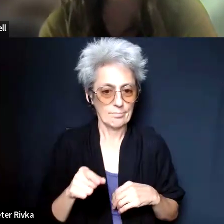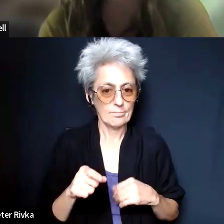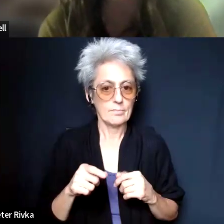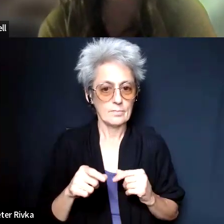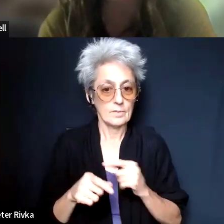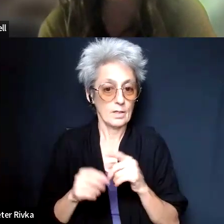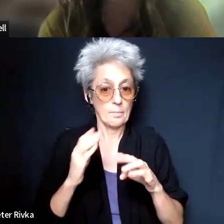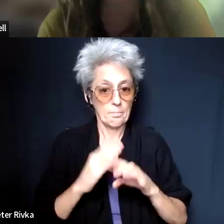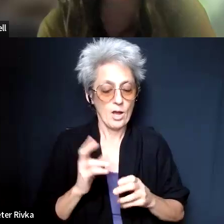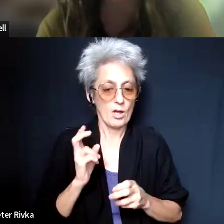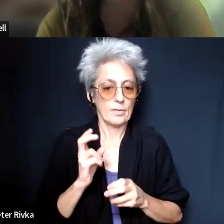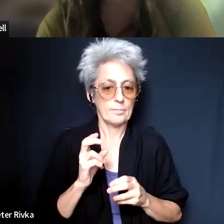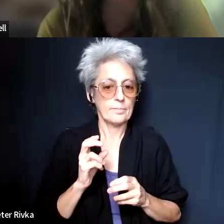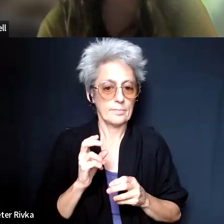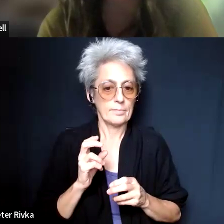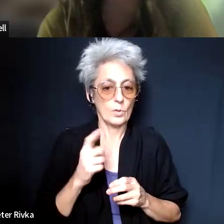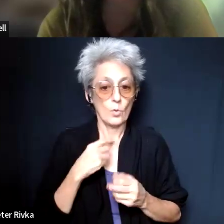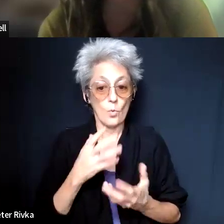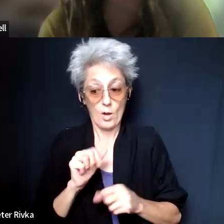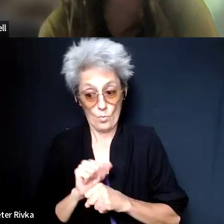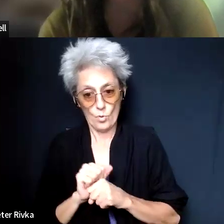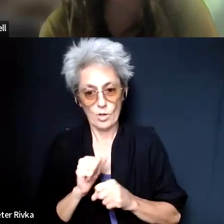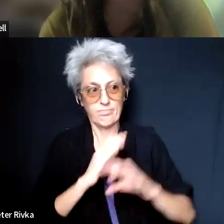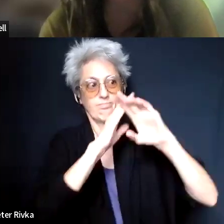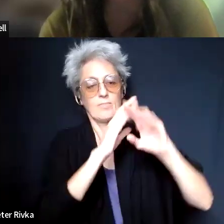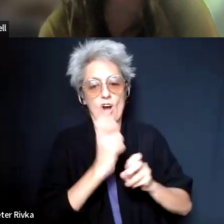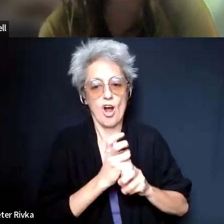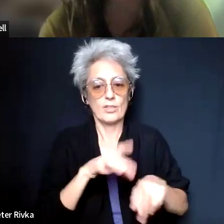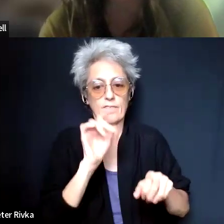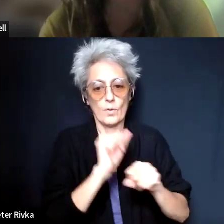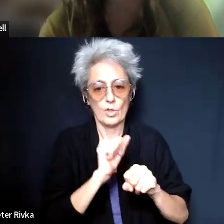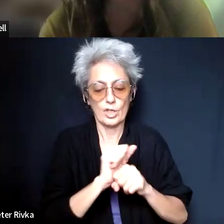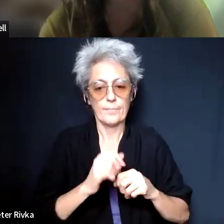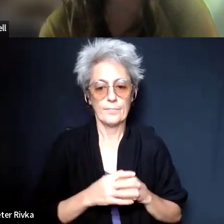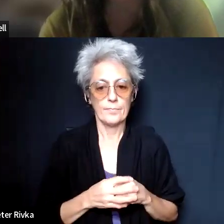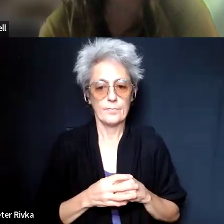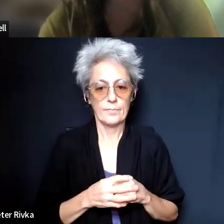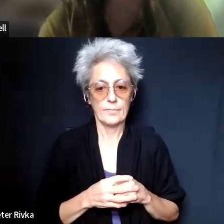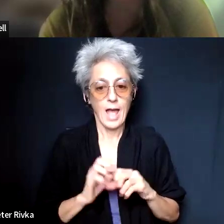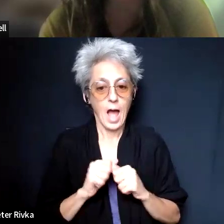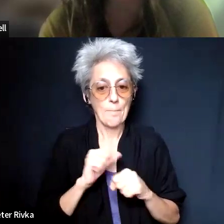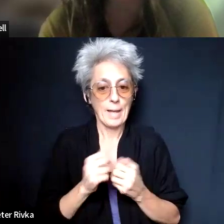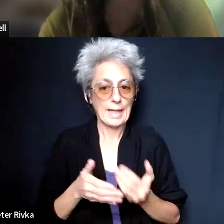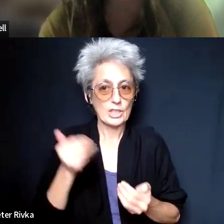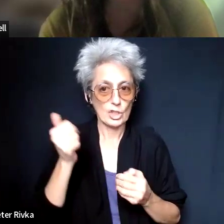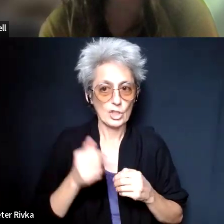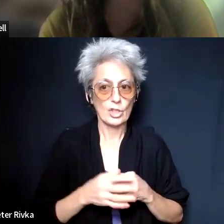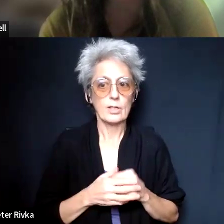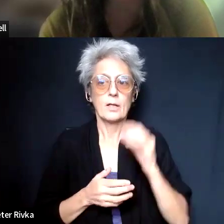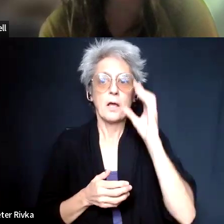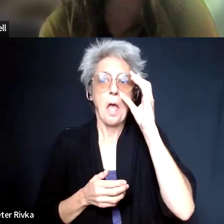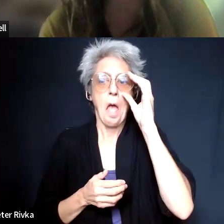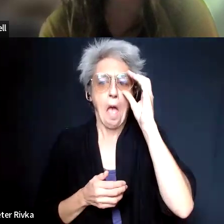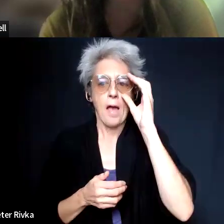those of us that do work to work. And talking about how that can be made easier. And all of this will build